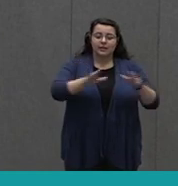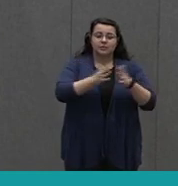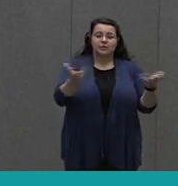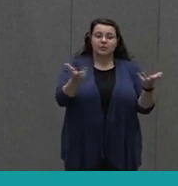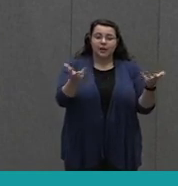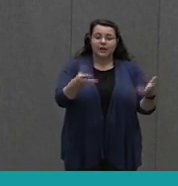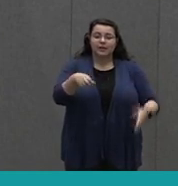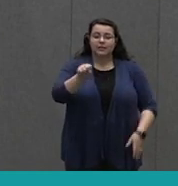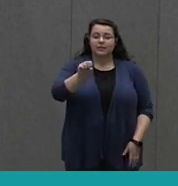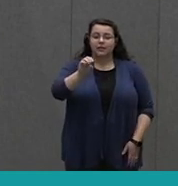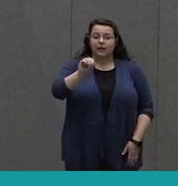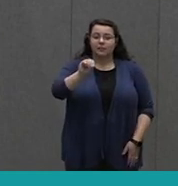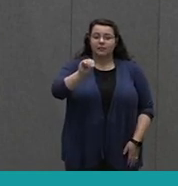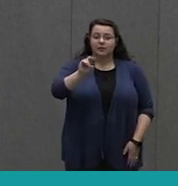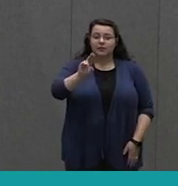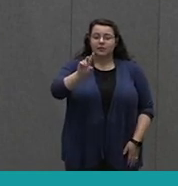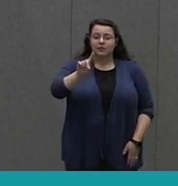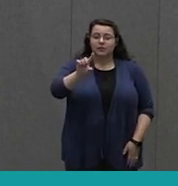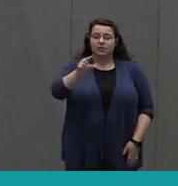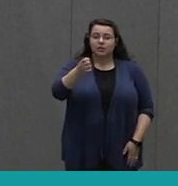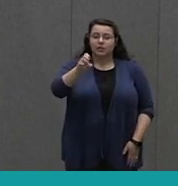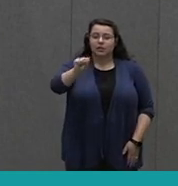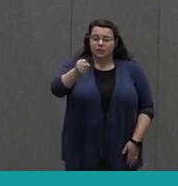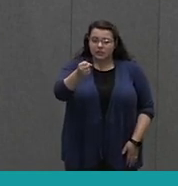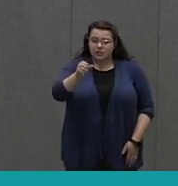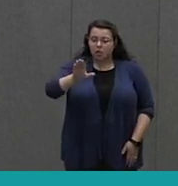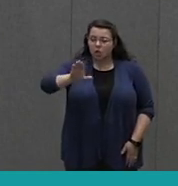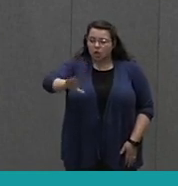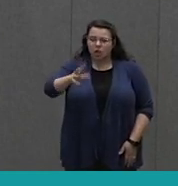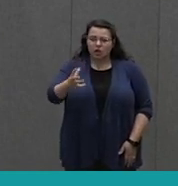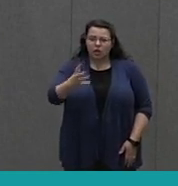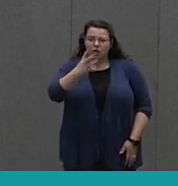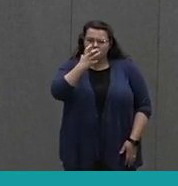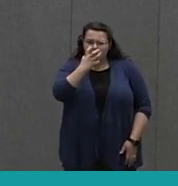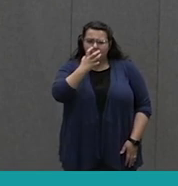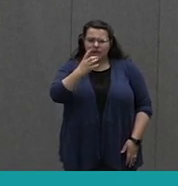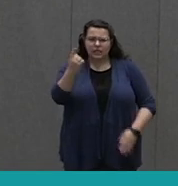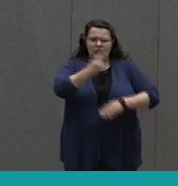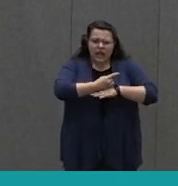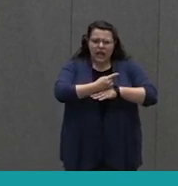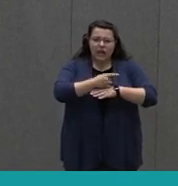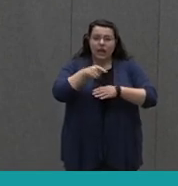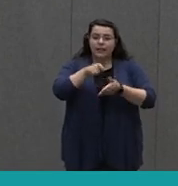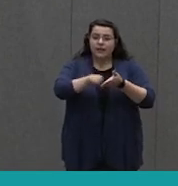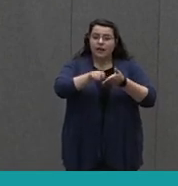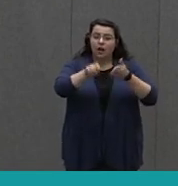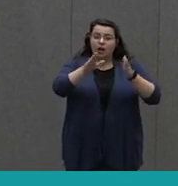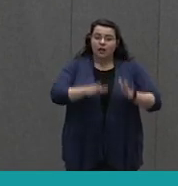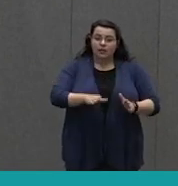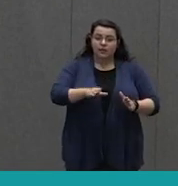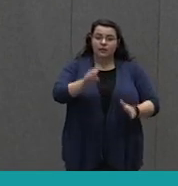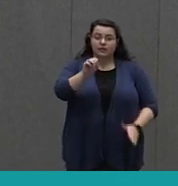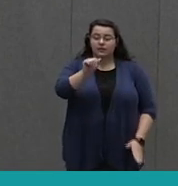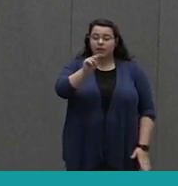called Smudges Grumpy Day. And the author is Miriam